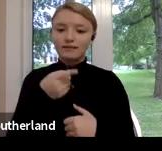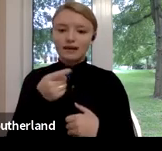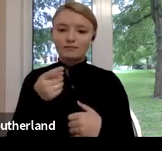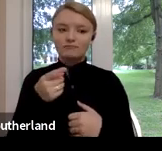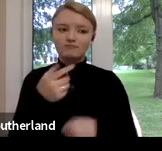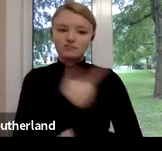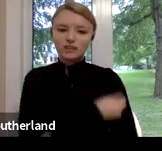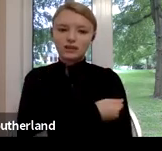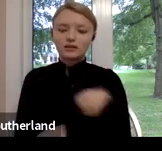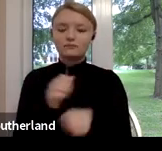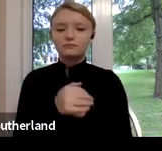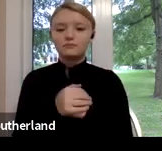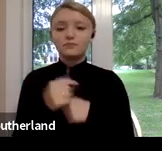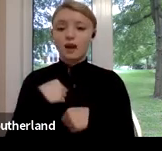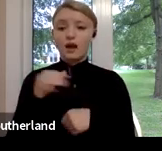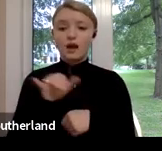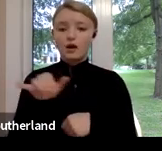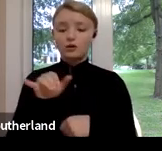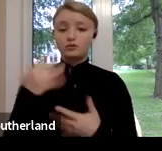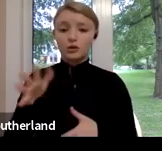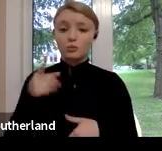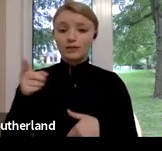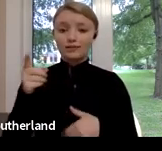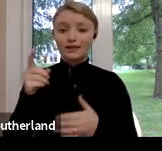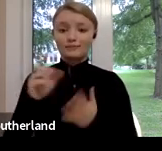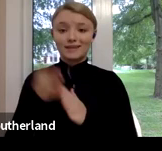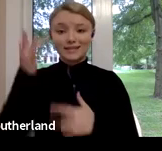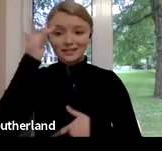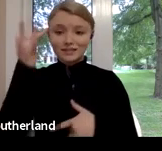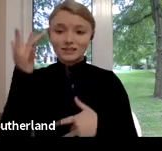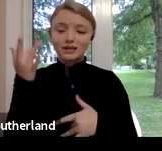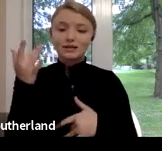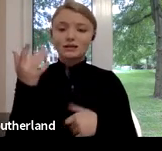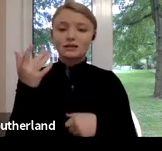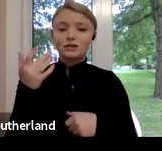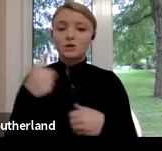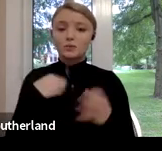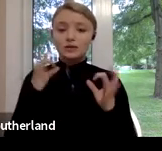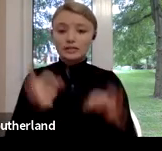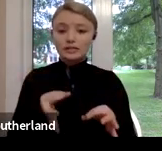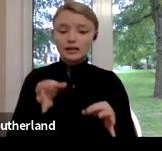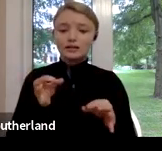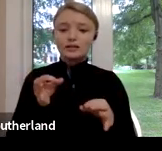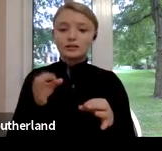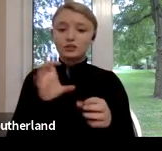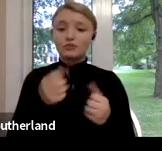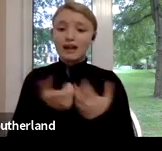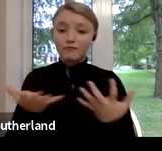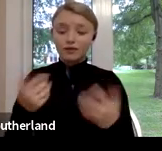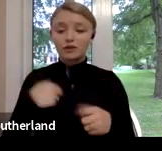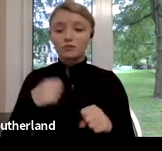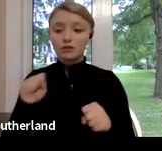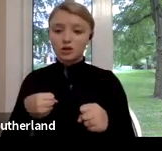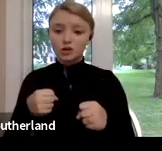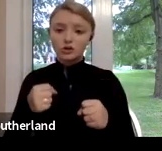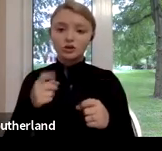I also, though, did not want them getting sick. And so we decided to do everything that we could to make their